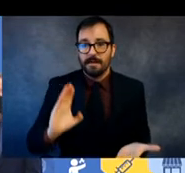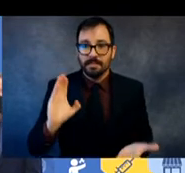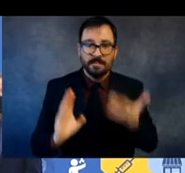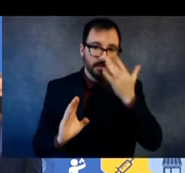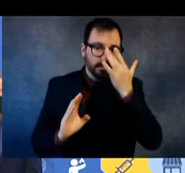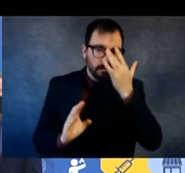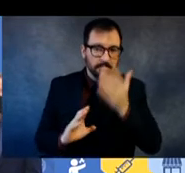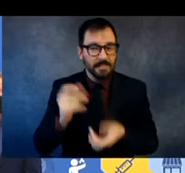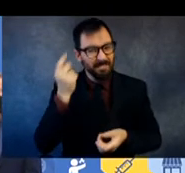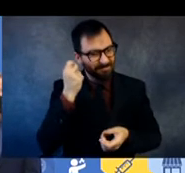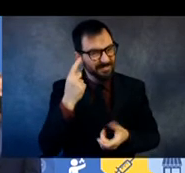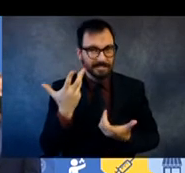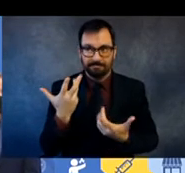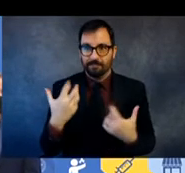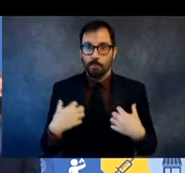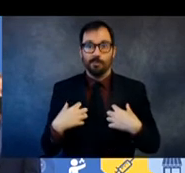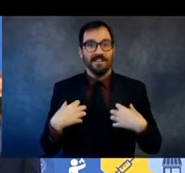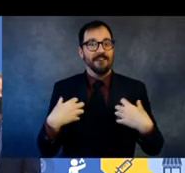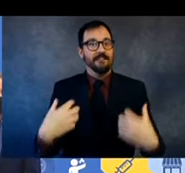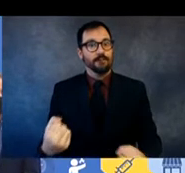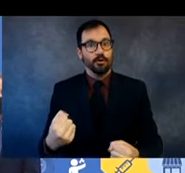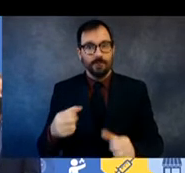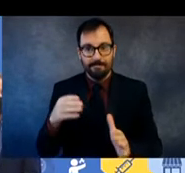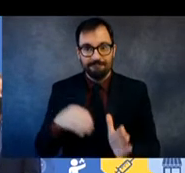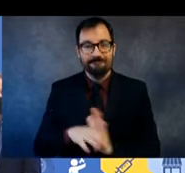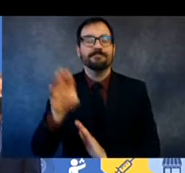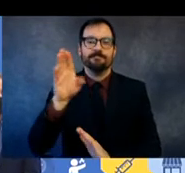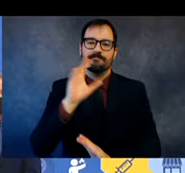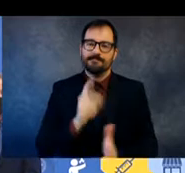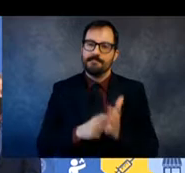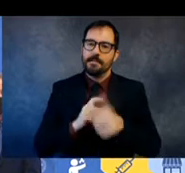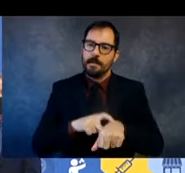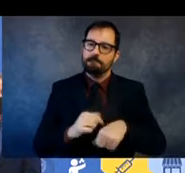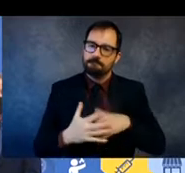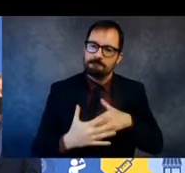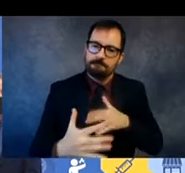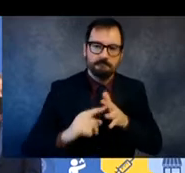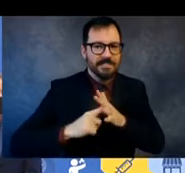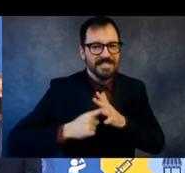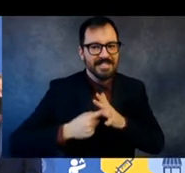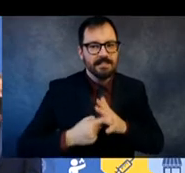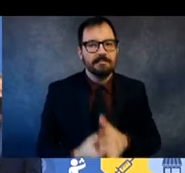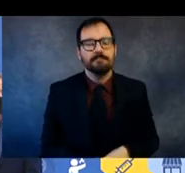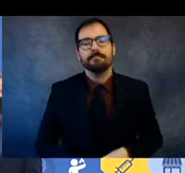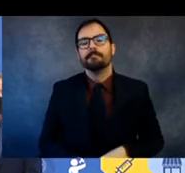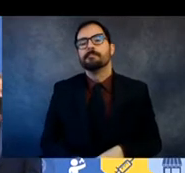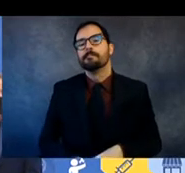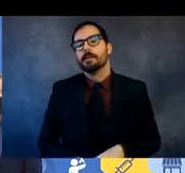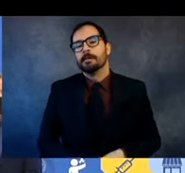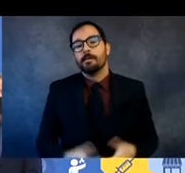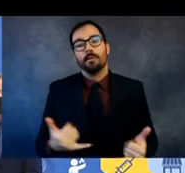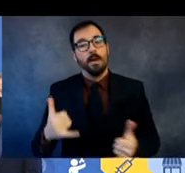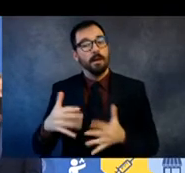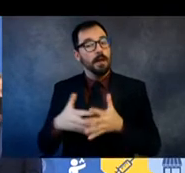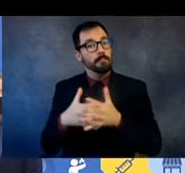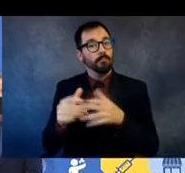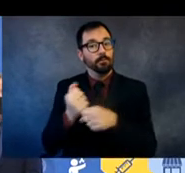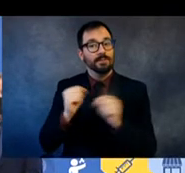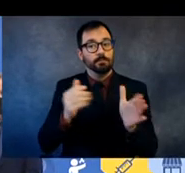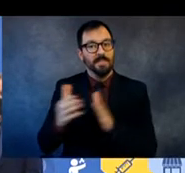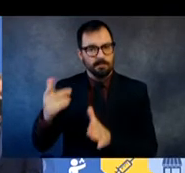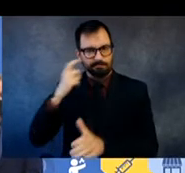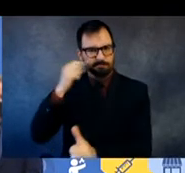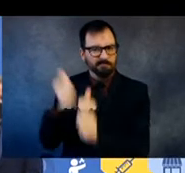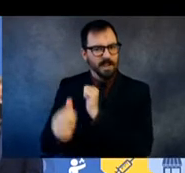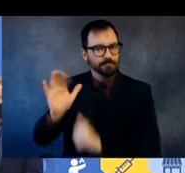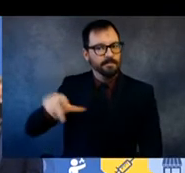on the way today, and we're able to talk about it. The American Rescue Plan was passed by the House and Senate last week, signed into law by President Biden on